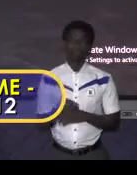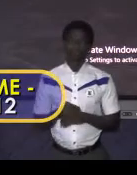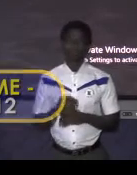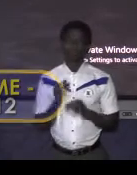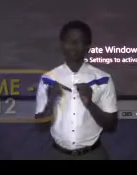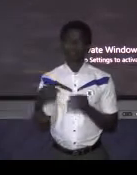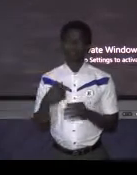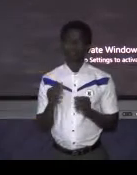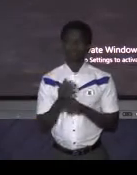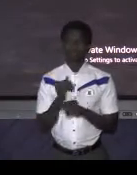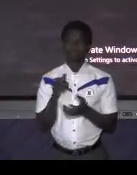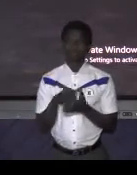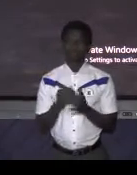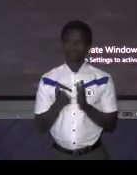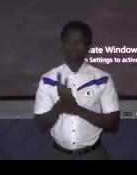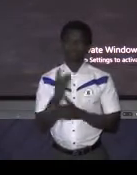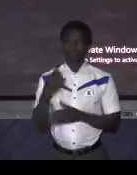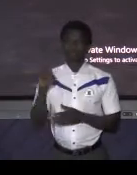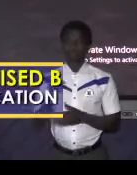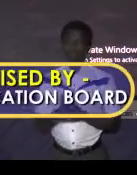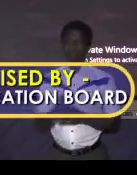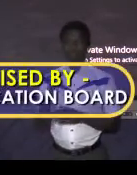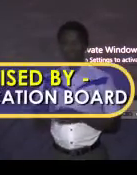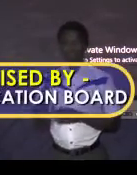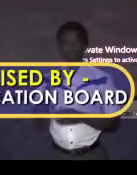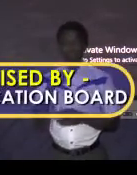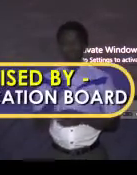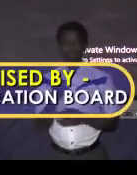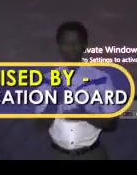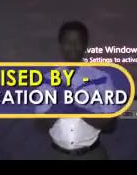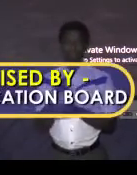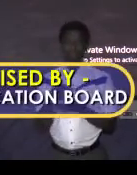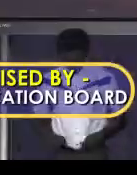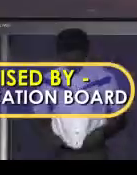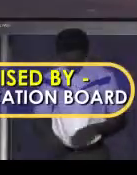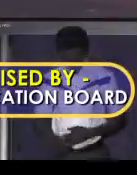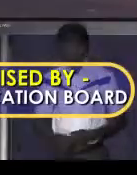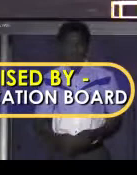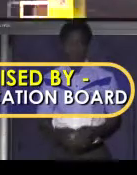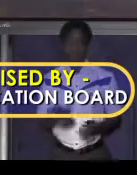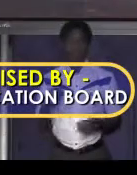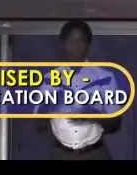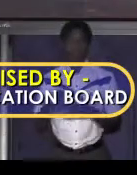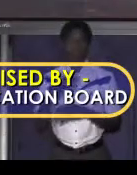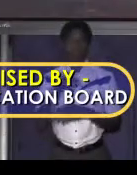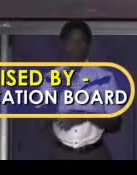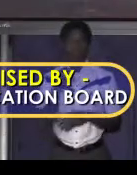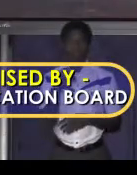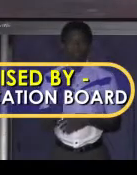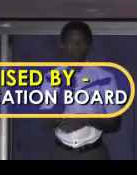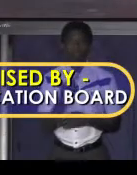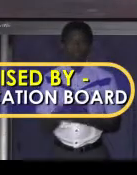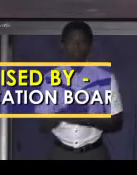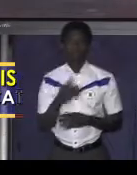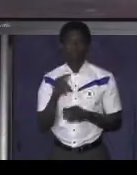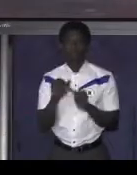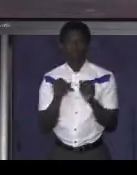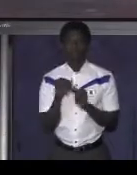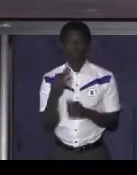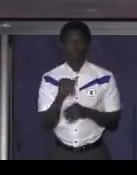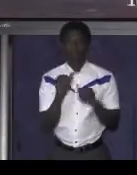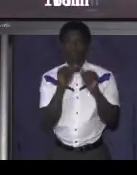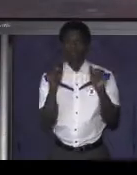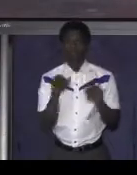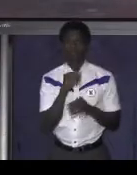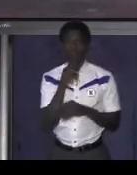it right, give yourself a tick. Uncle Agbaji got it right. The next question says, the area of a square